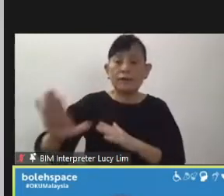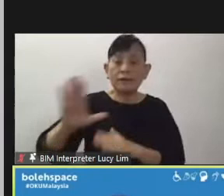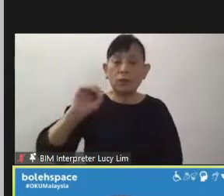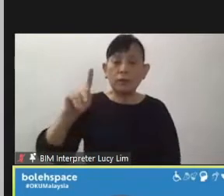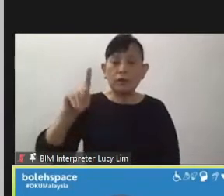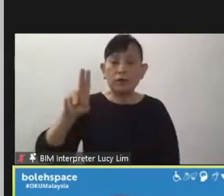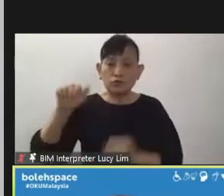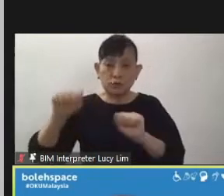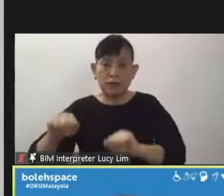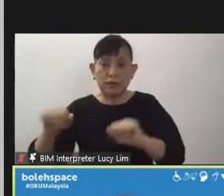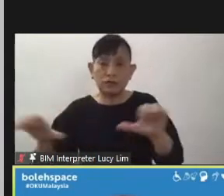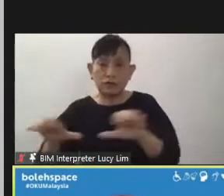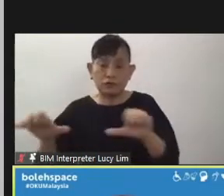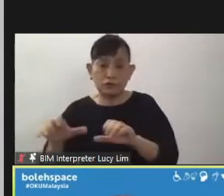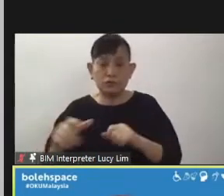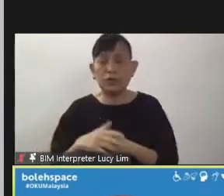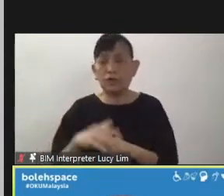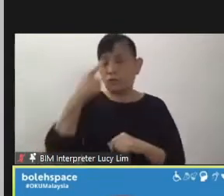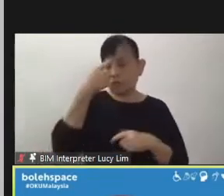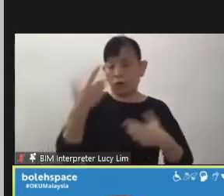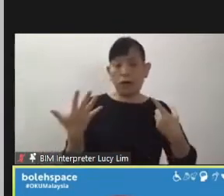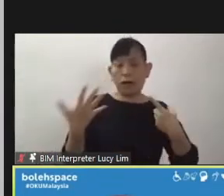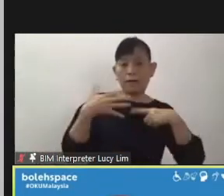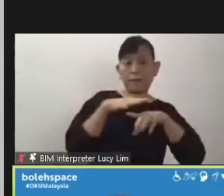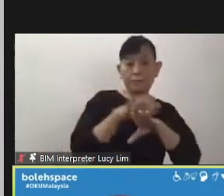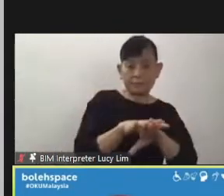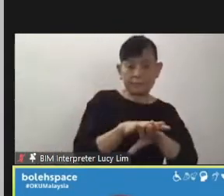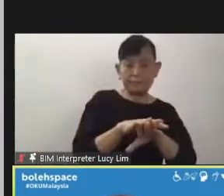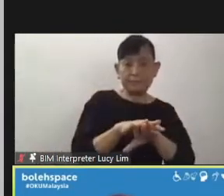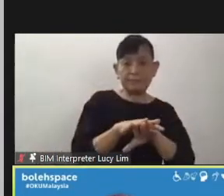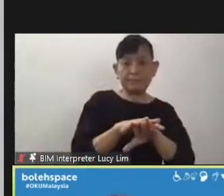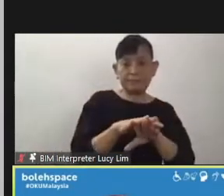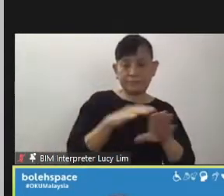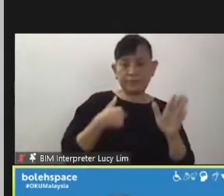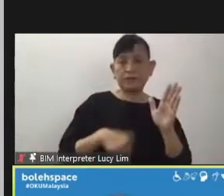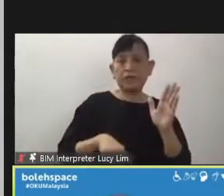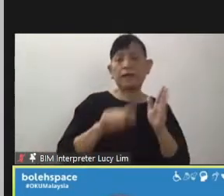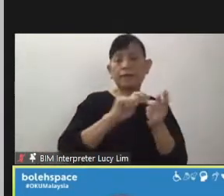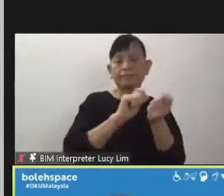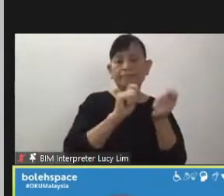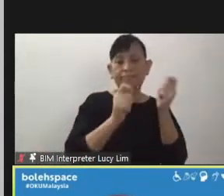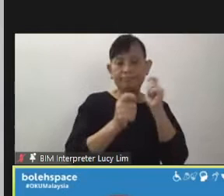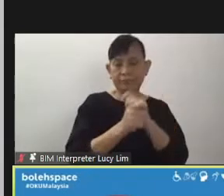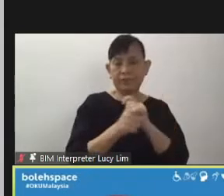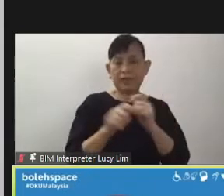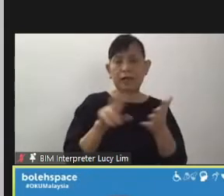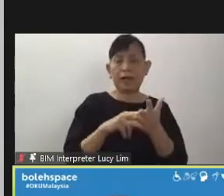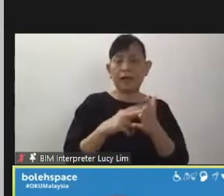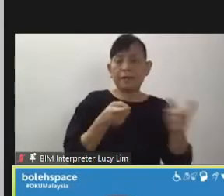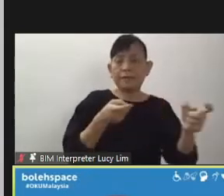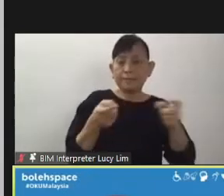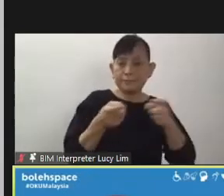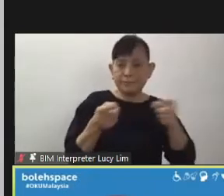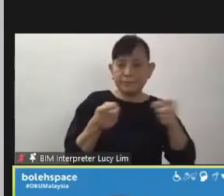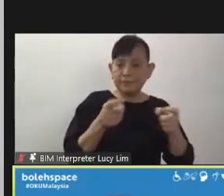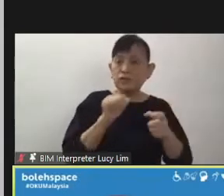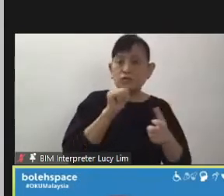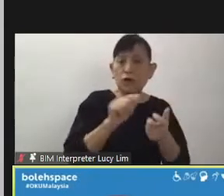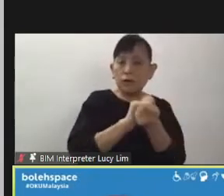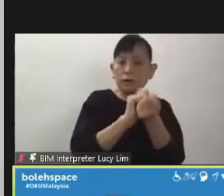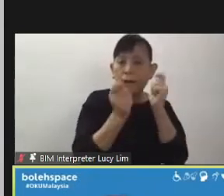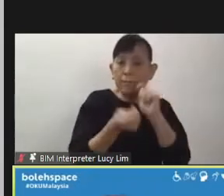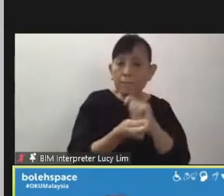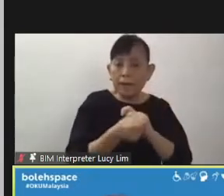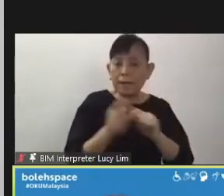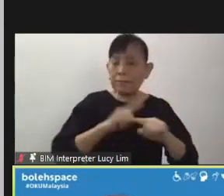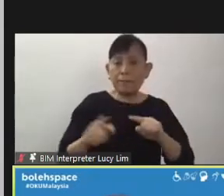the example for mainstreaming approach is the amendment and enforcement. There are no use if you amend but you didn't